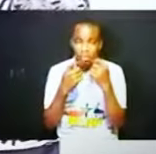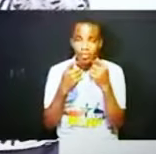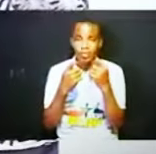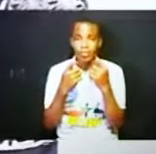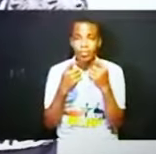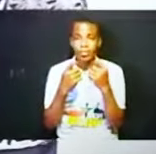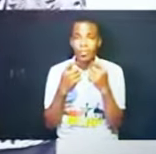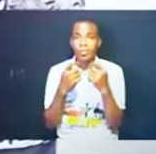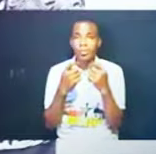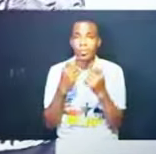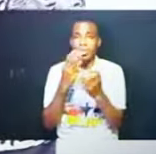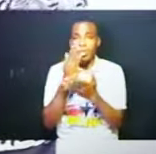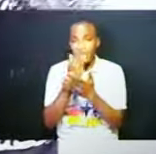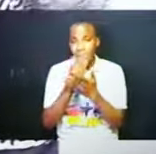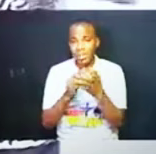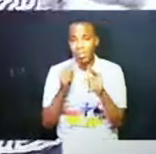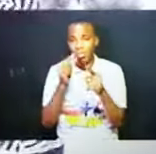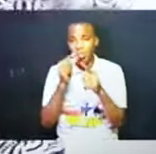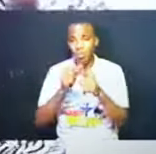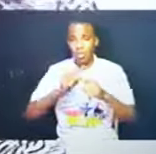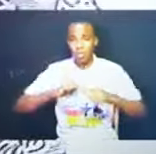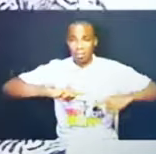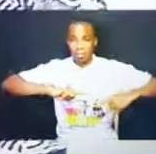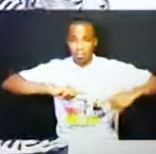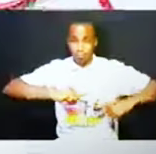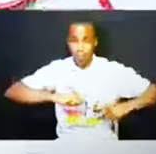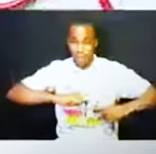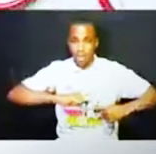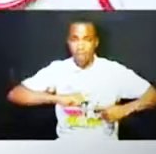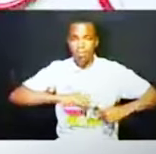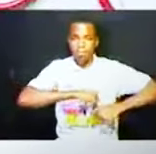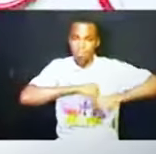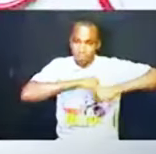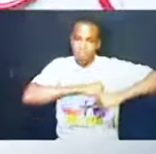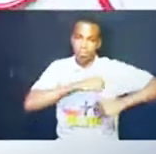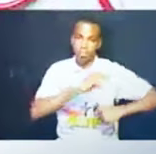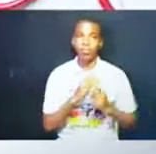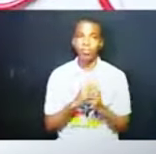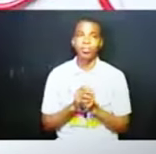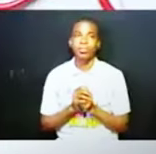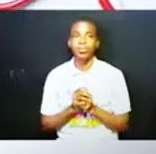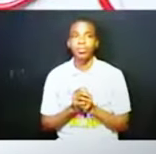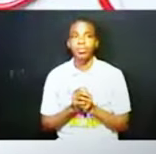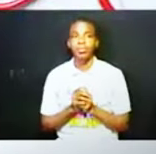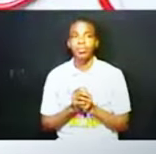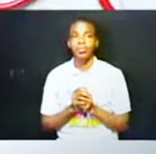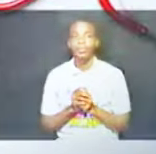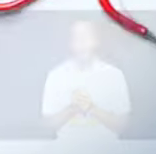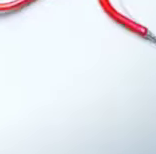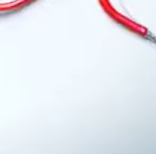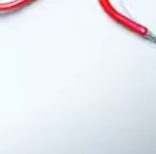called bitterness. Isani ne fa akoma ehu a yefre no yawdi. It is a malady